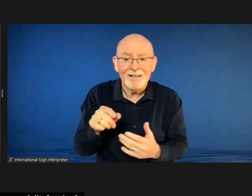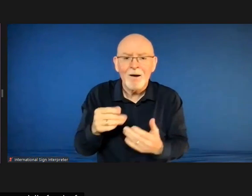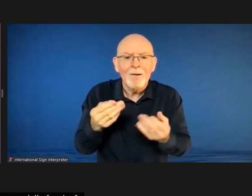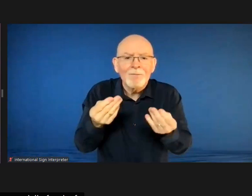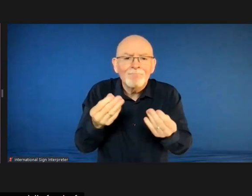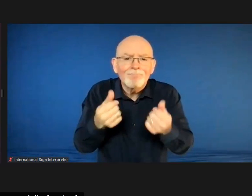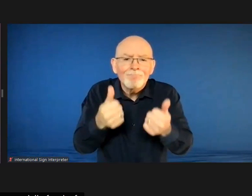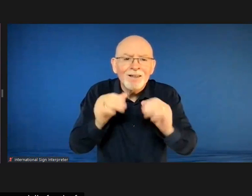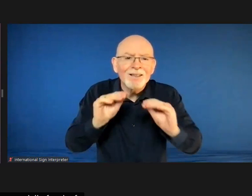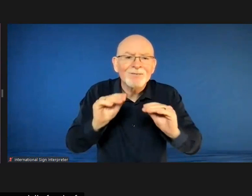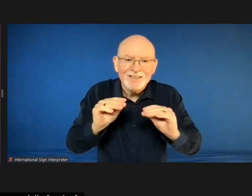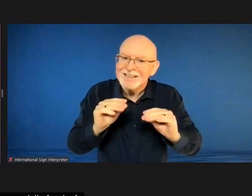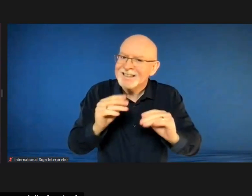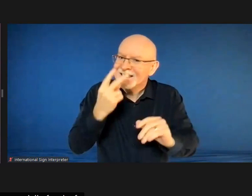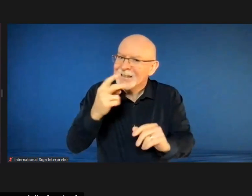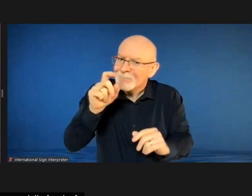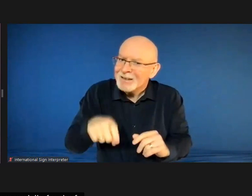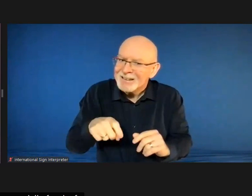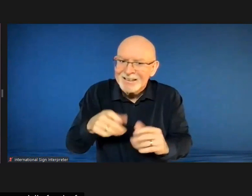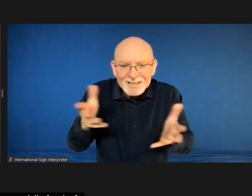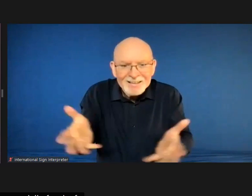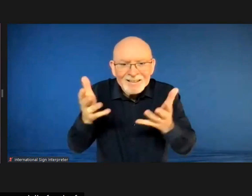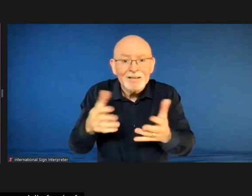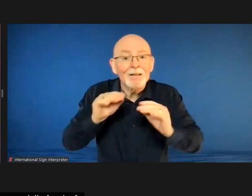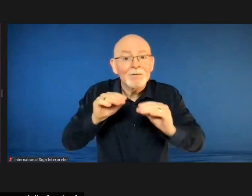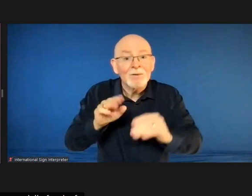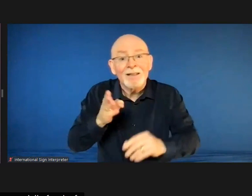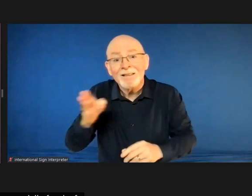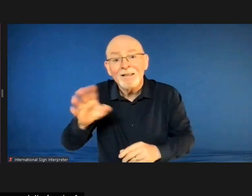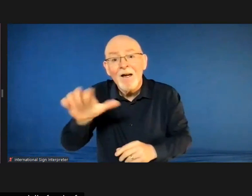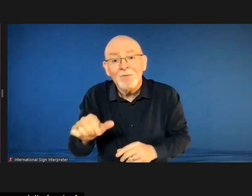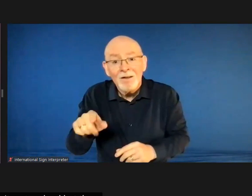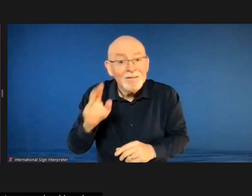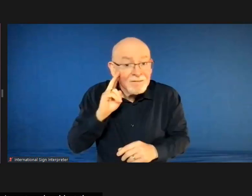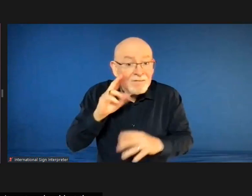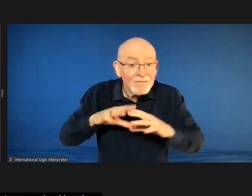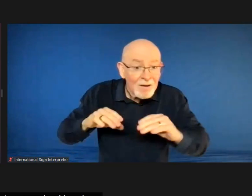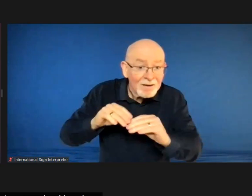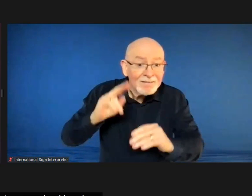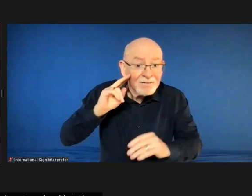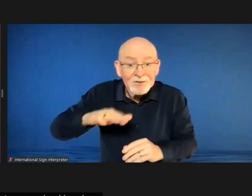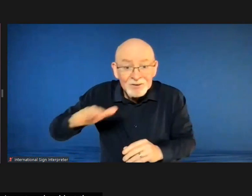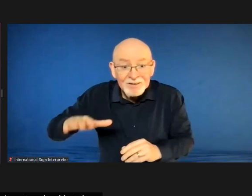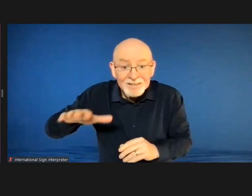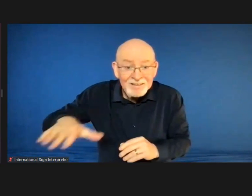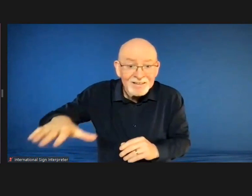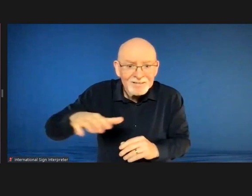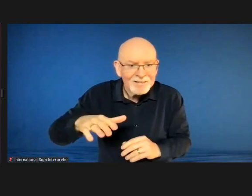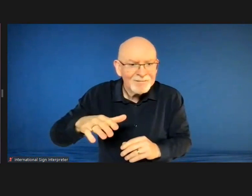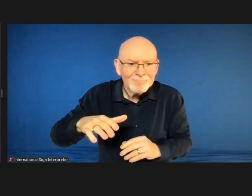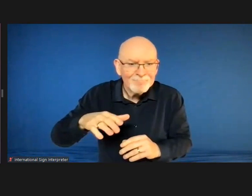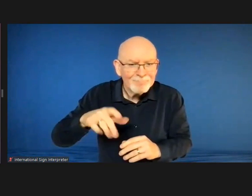not receive high quality education, and this we believe needs to change. Most deaf children, young people, and